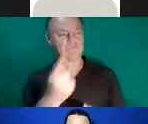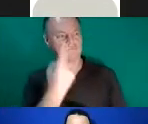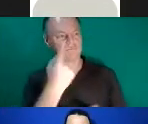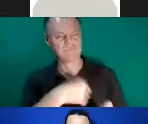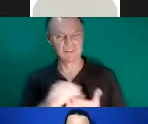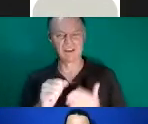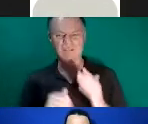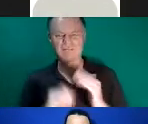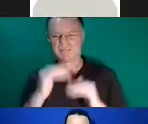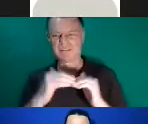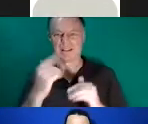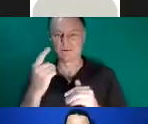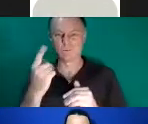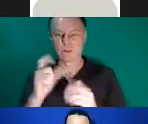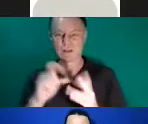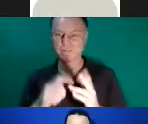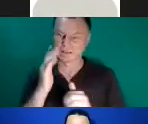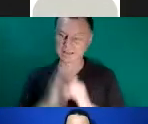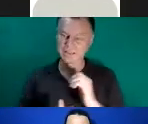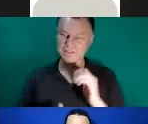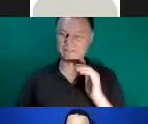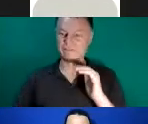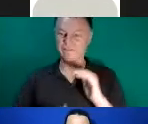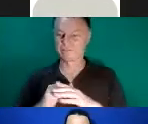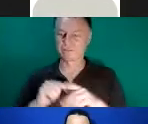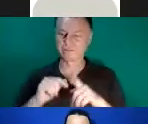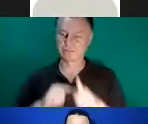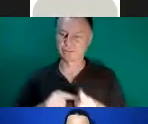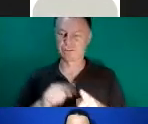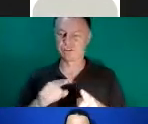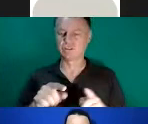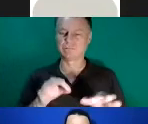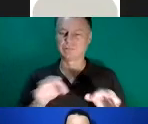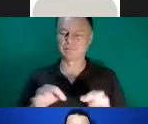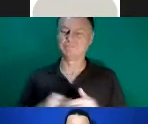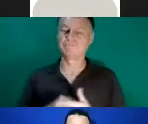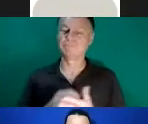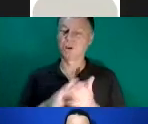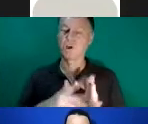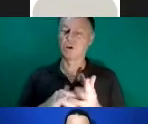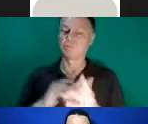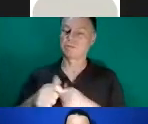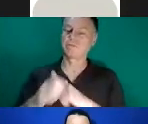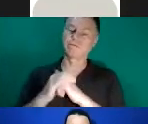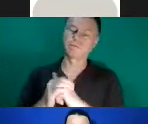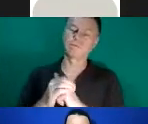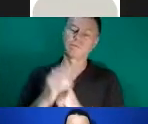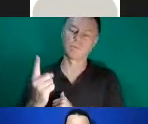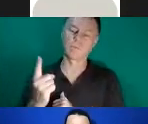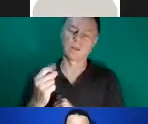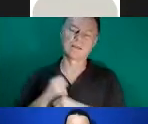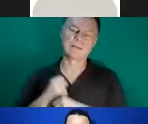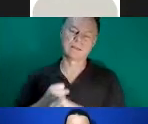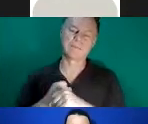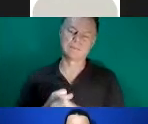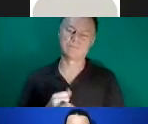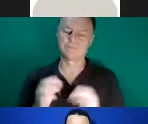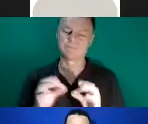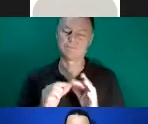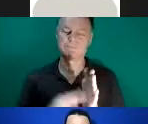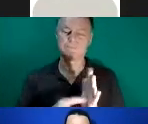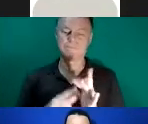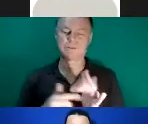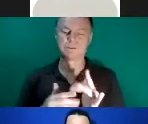company ever seeing the entire blueprint. Holmes did befriend one particular carpenter, Benjamin